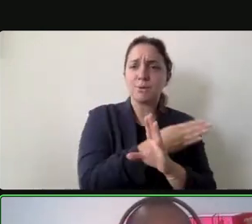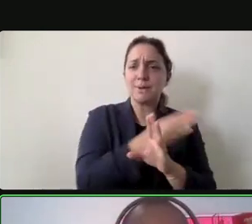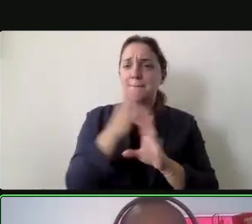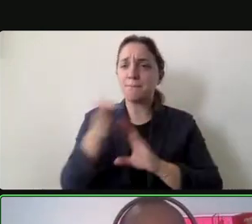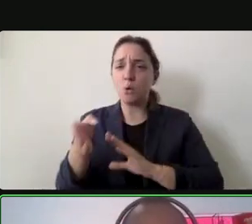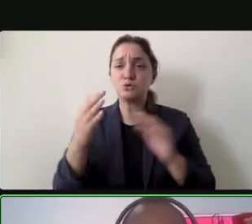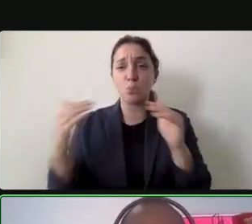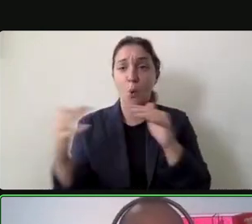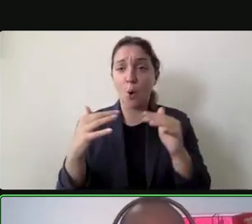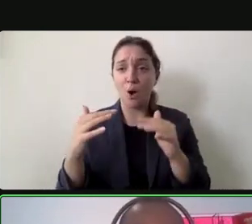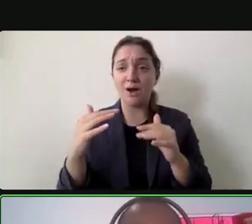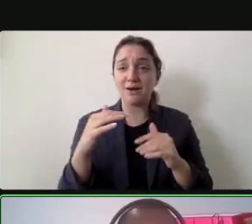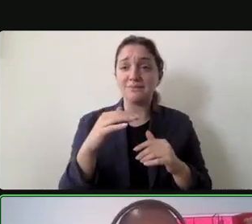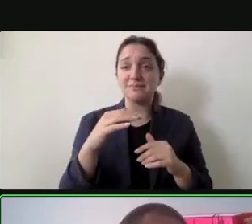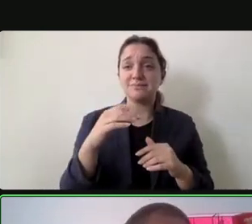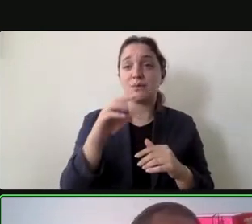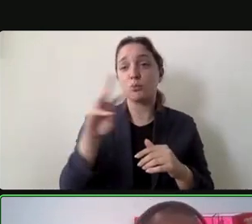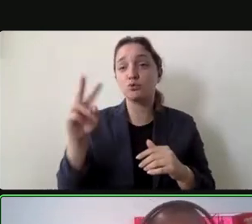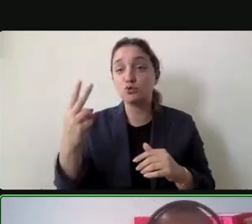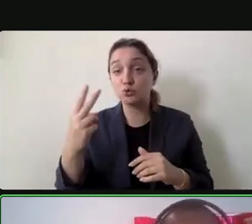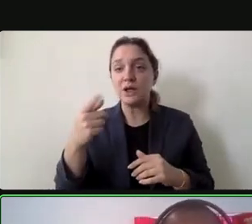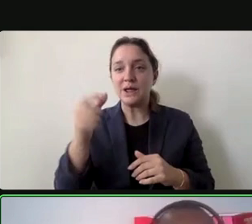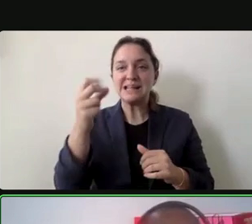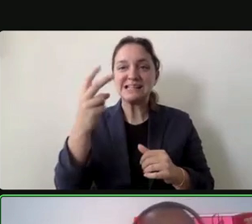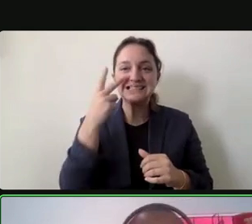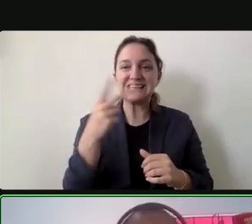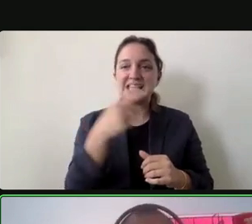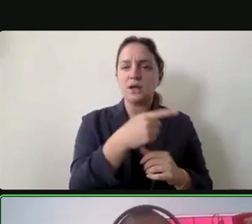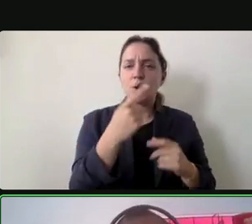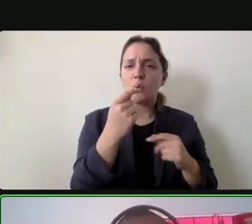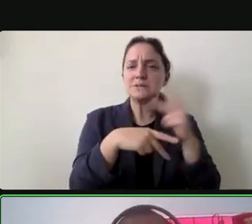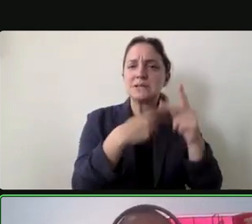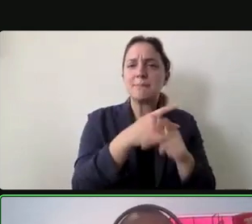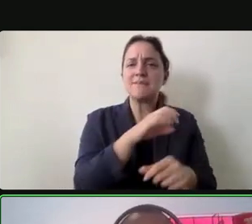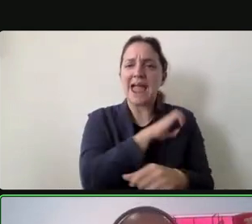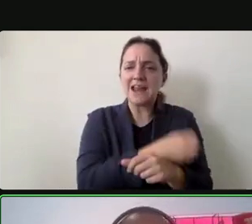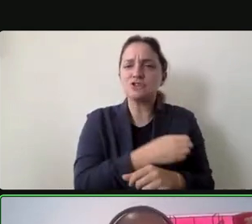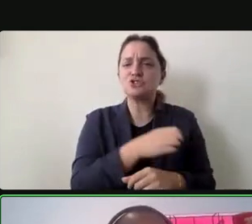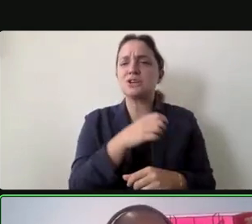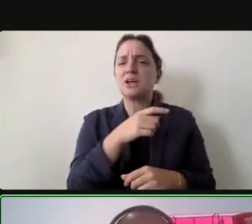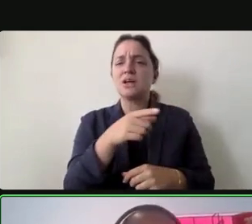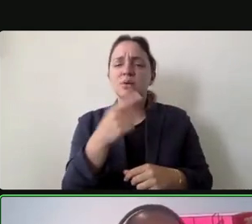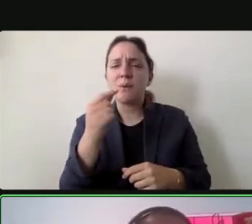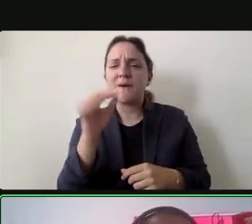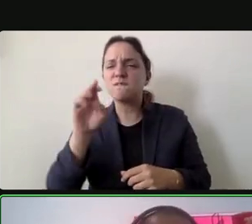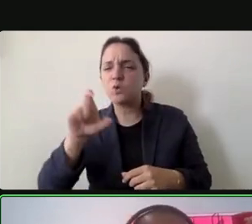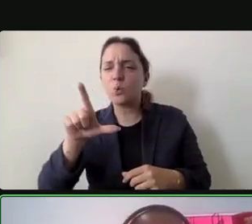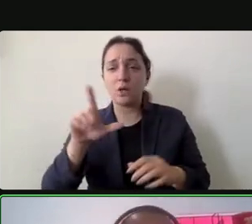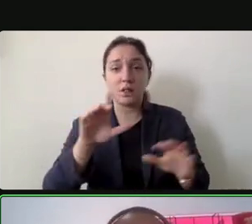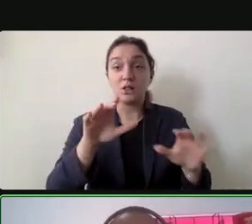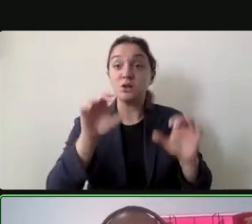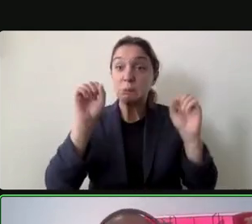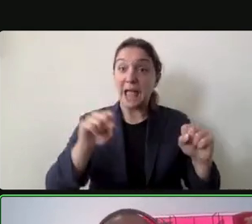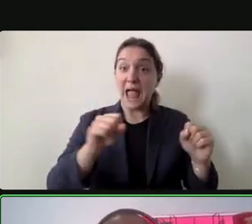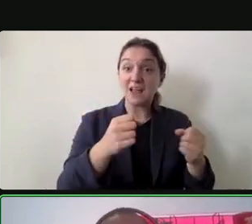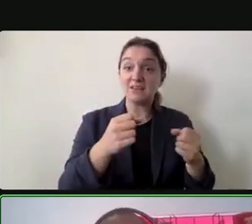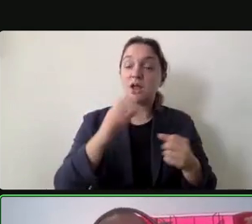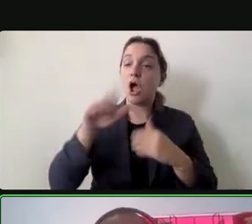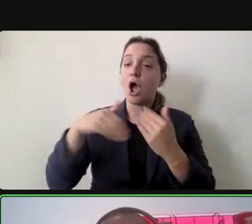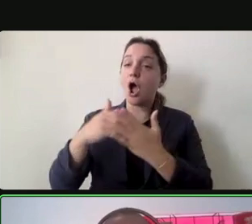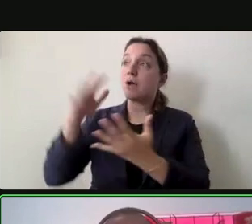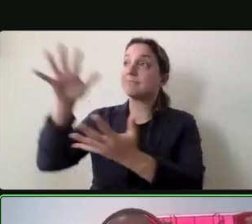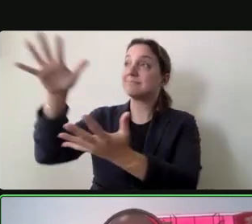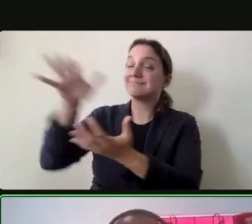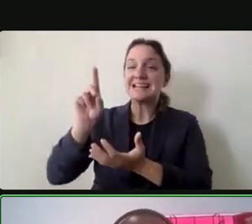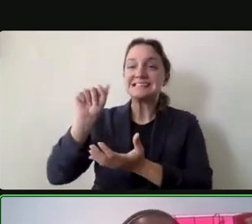matters in terms of their energy efficiency? What type of fuel are they on? So we aggregate data from property tax